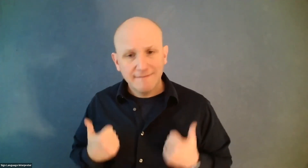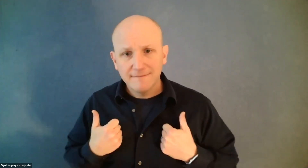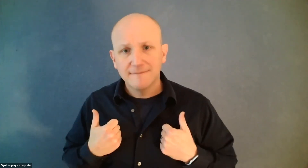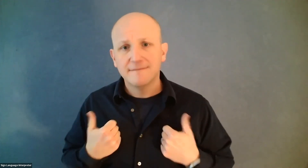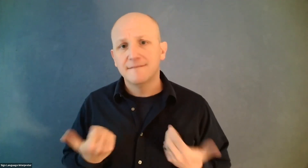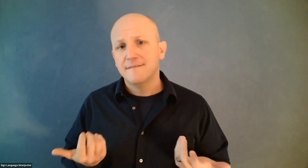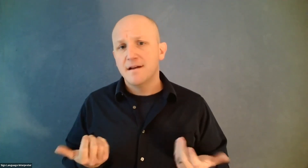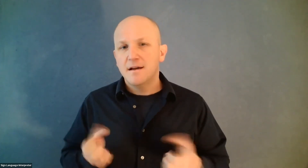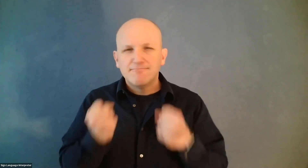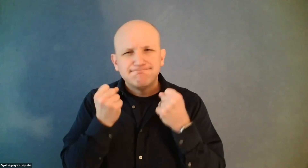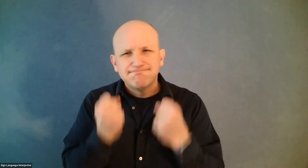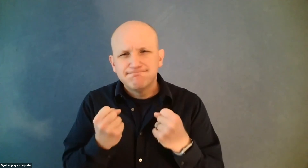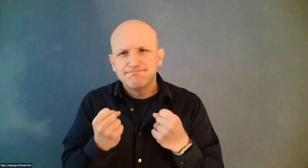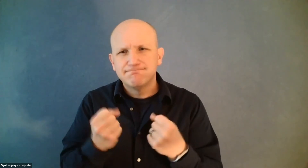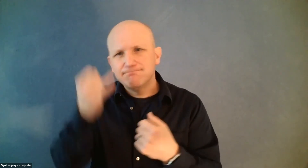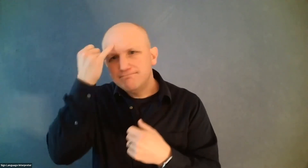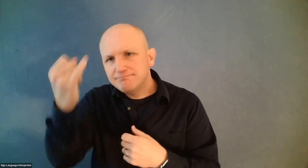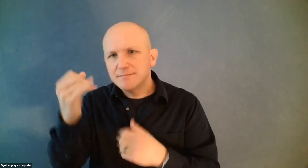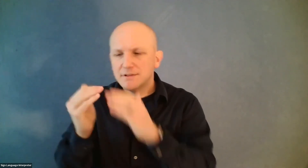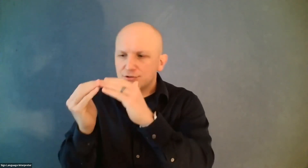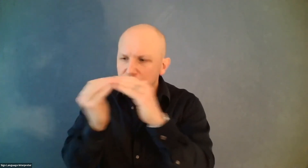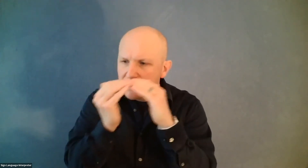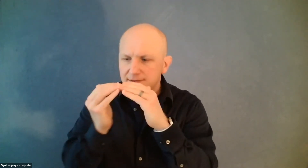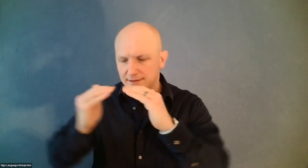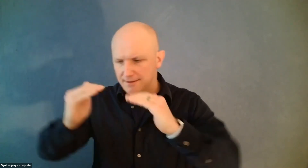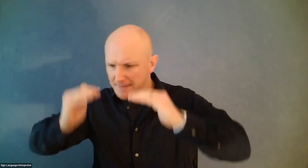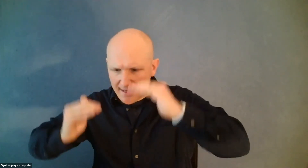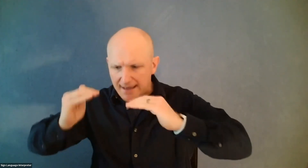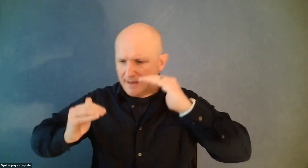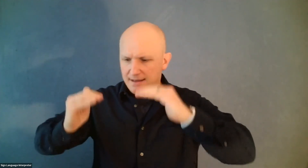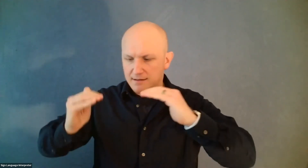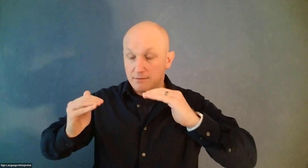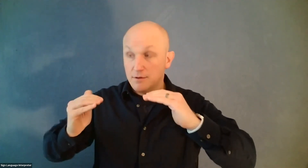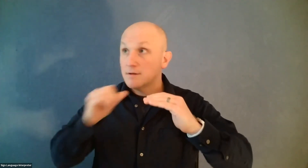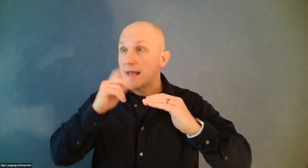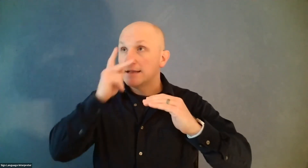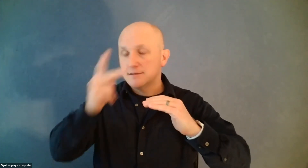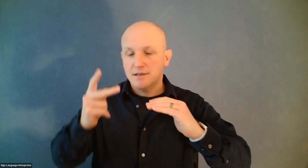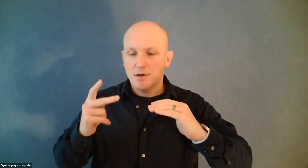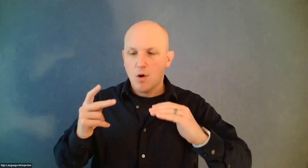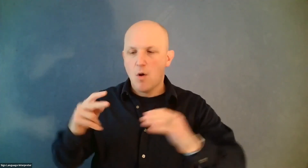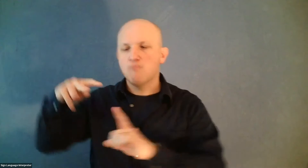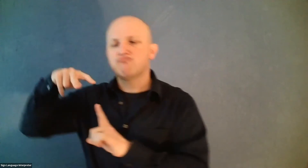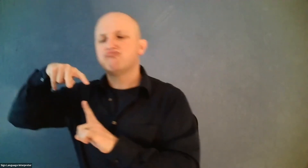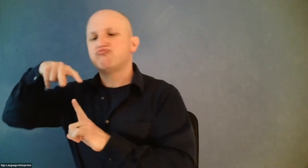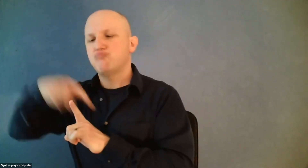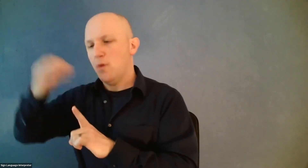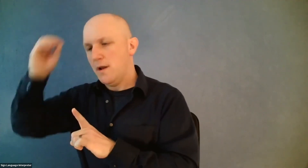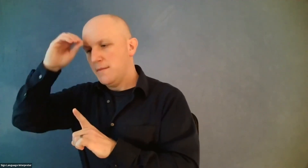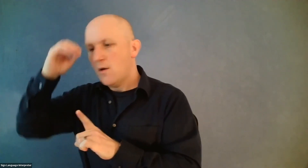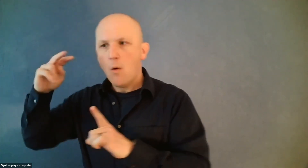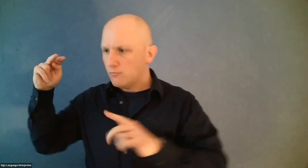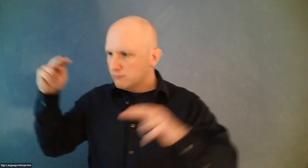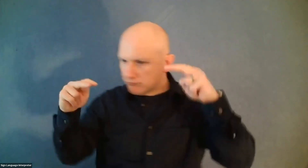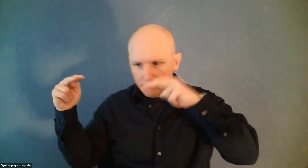strong sense of justice and balance. And I don't see things, one-sided. Whenever I'm encountering any type of